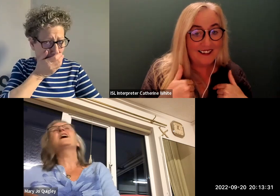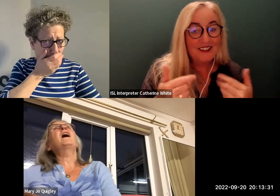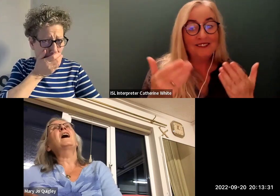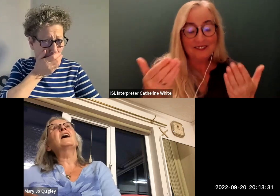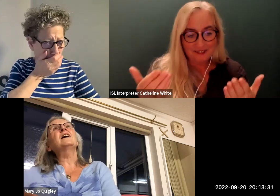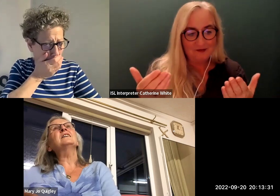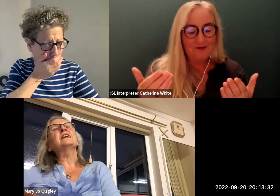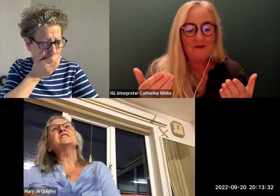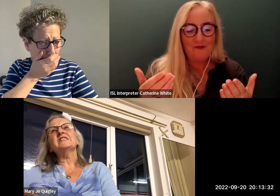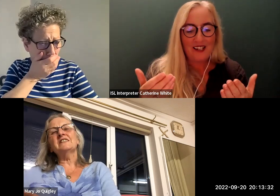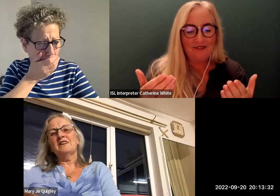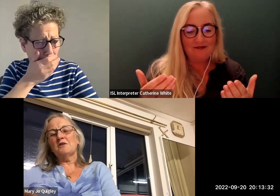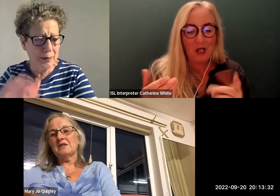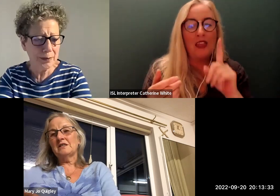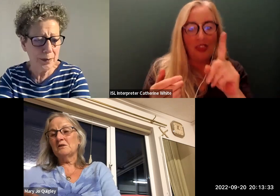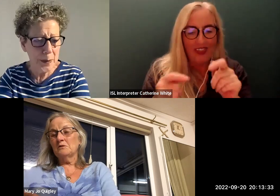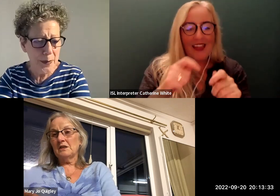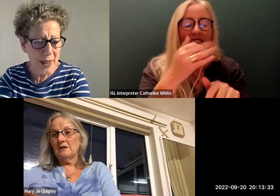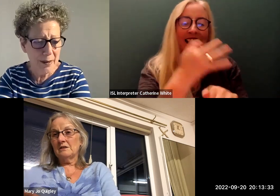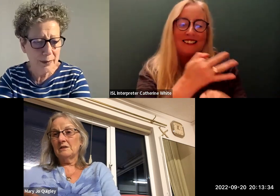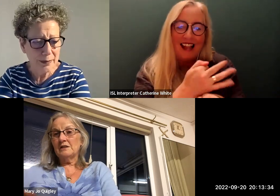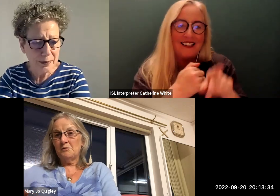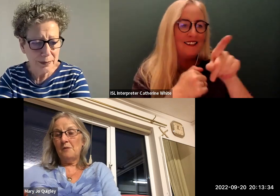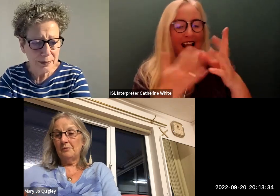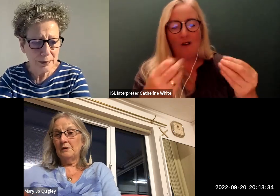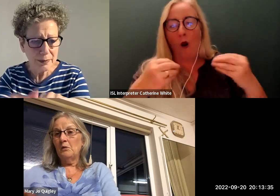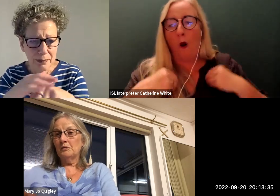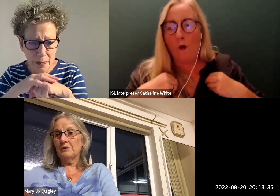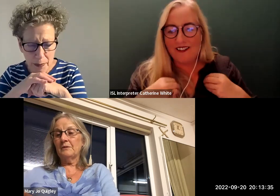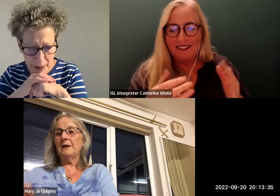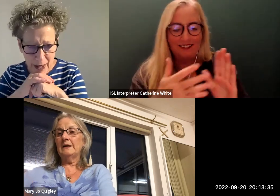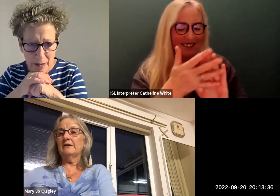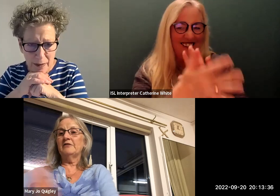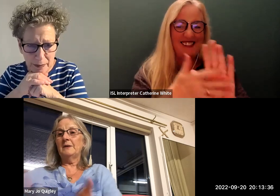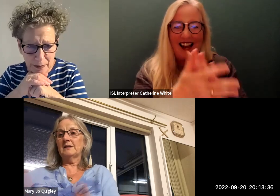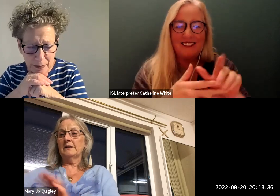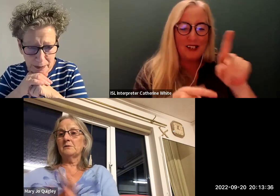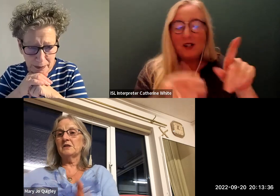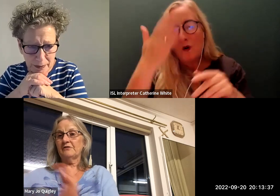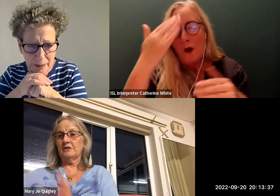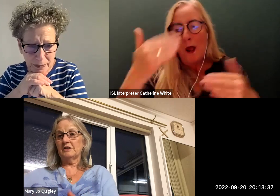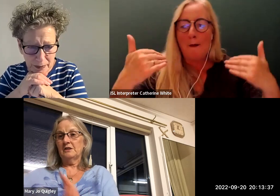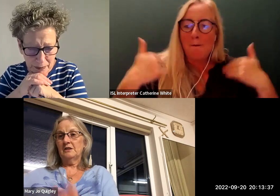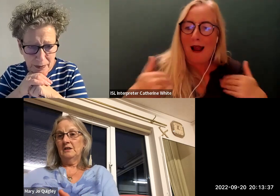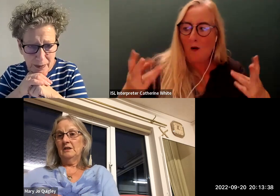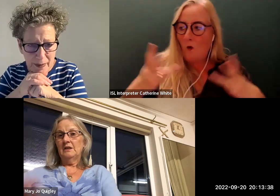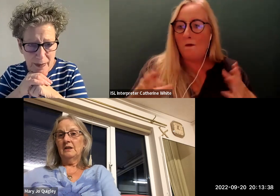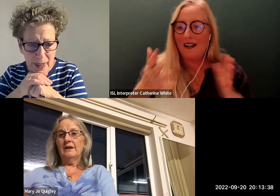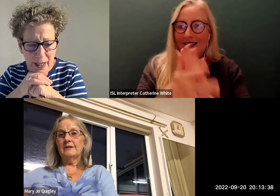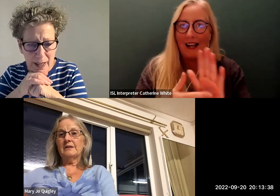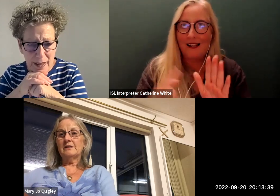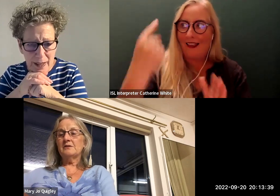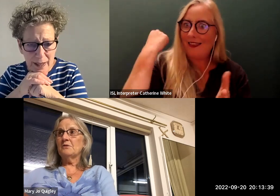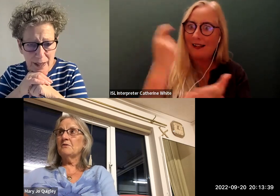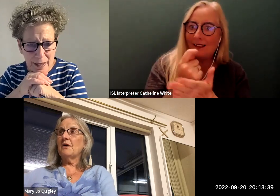But and Daddy then, of course, had his own signs, as you probably know, that the male and the female signs were different.